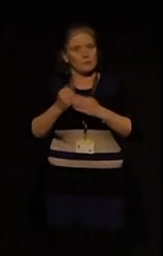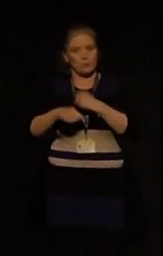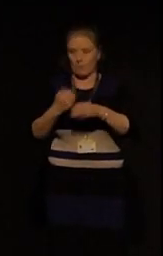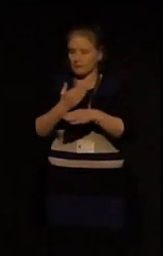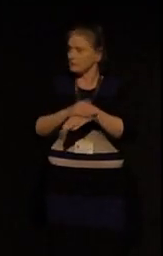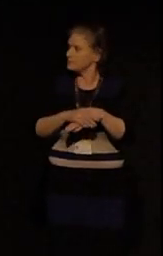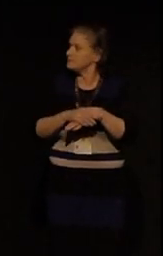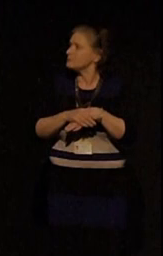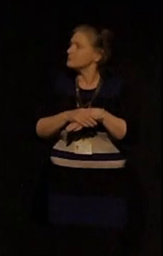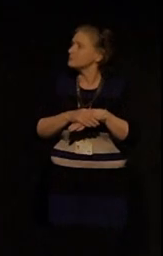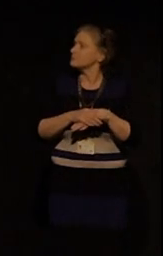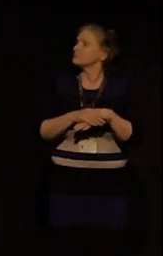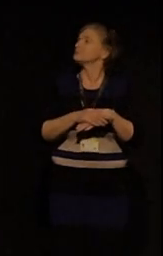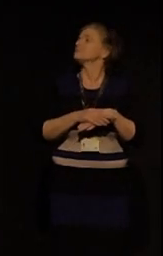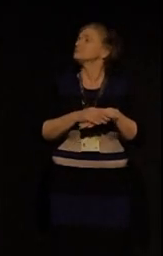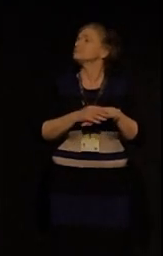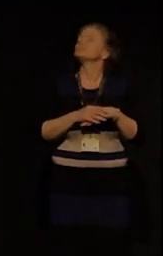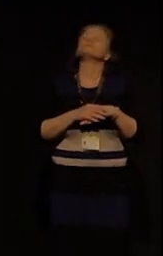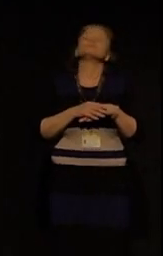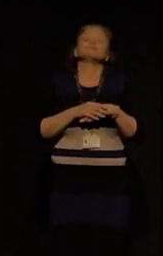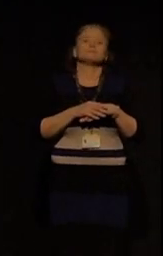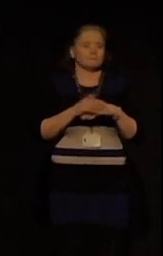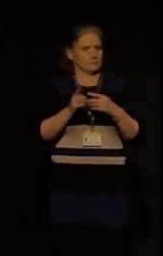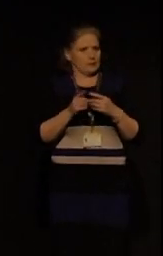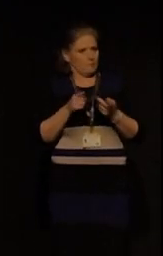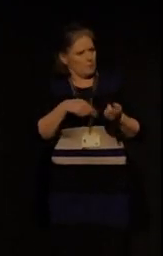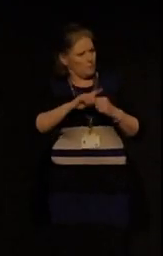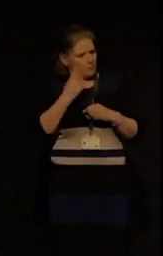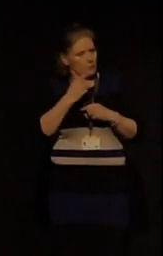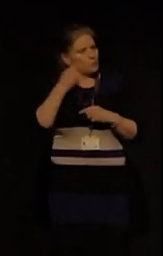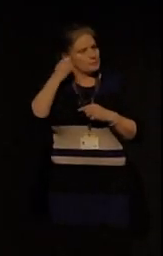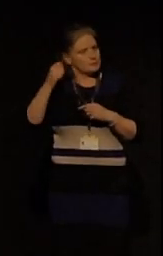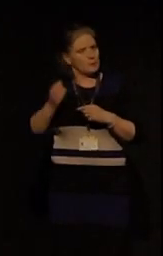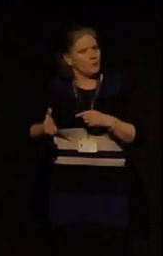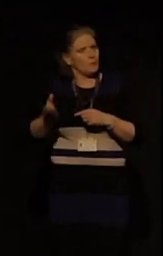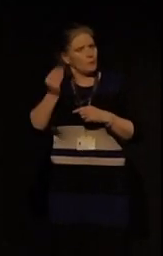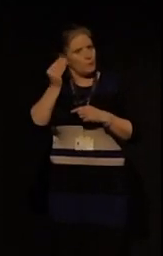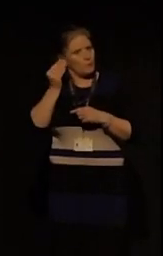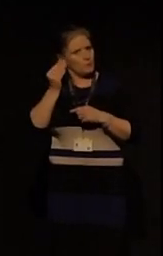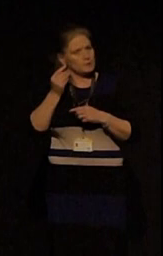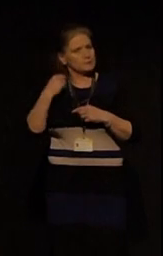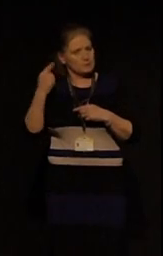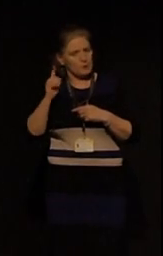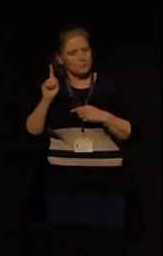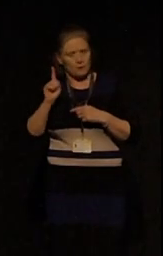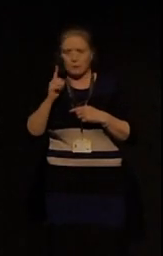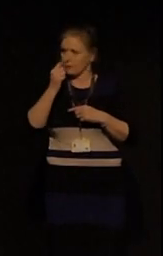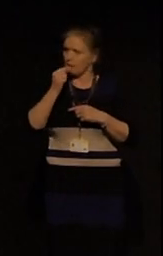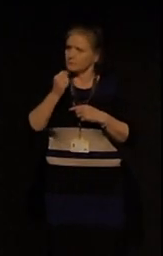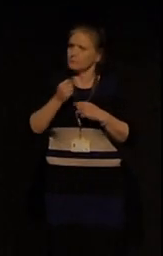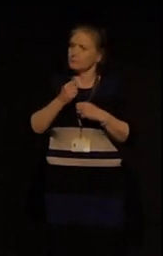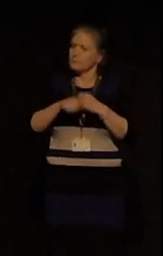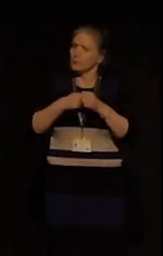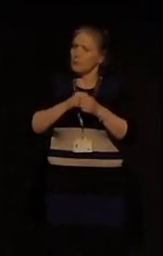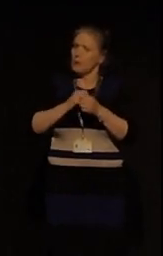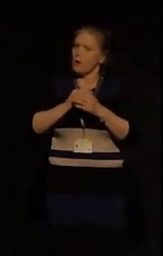again, played into the idea that when you have tinnitus, you not only hear the sound, but it can actually be cause hyperactivity in